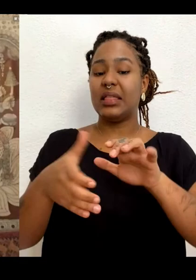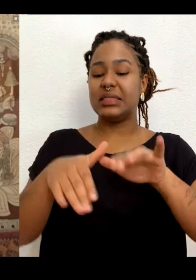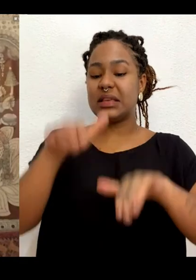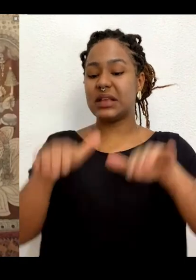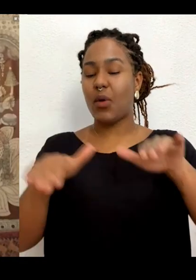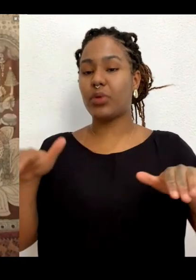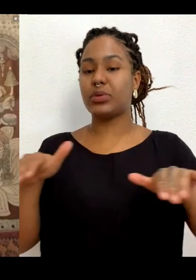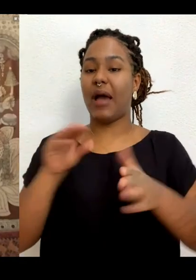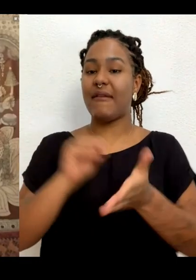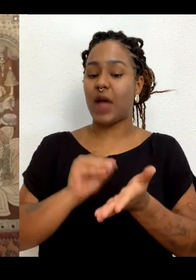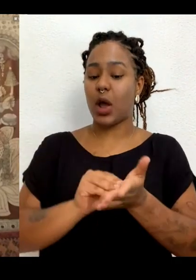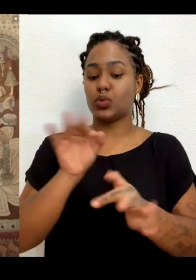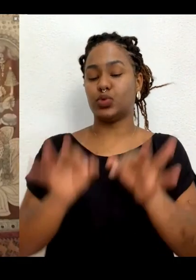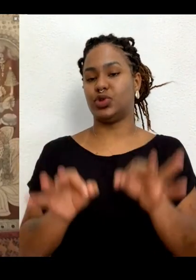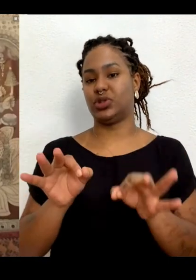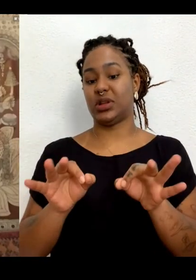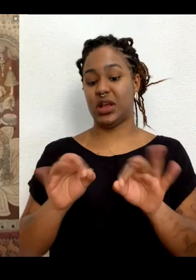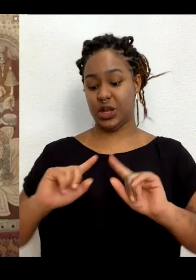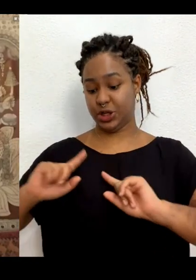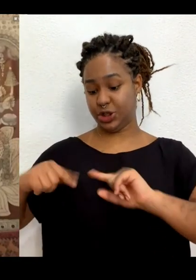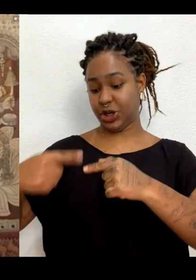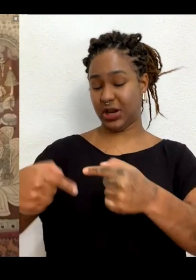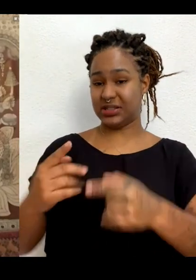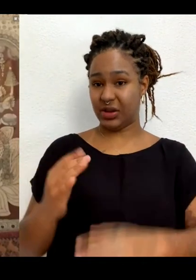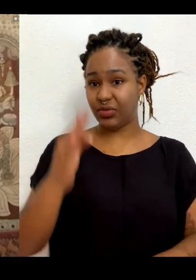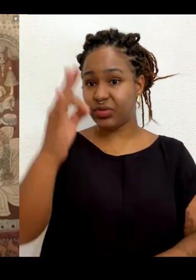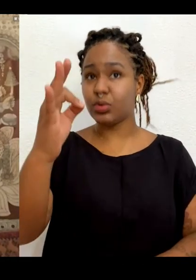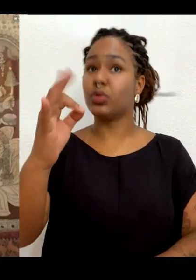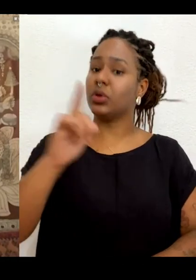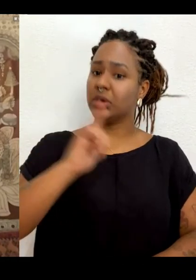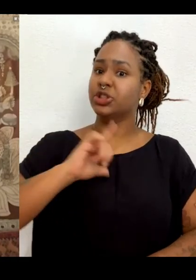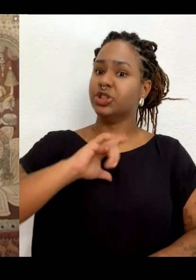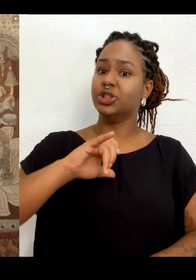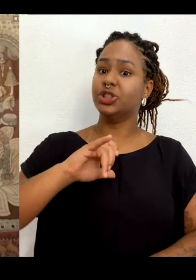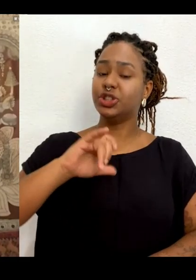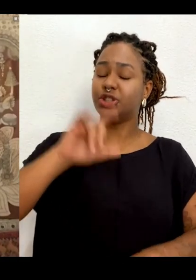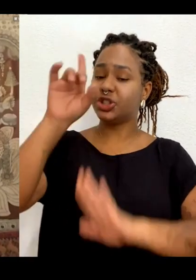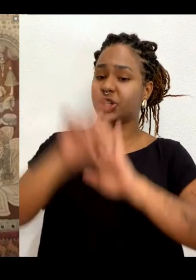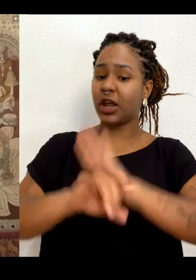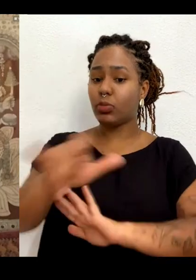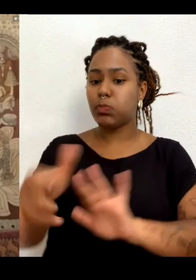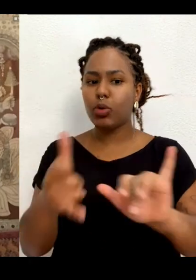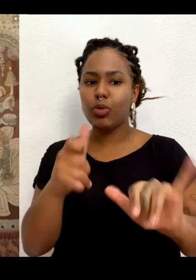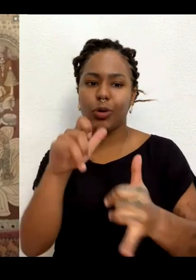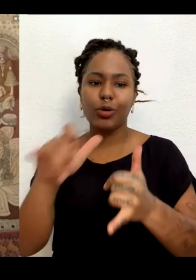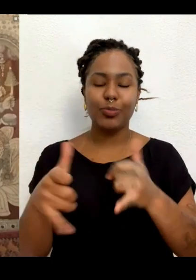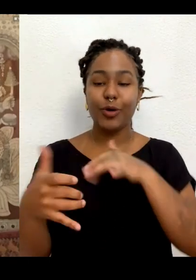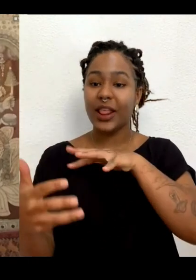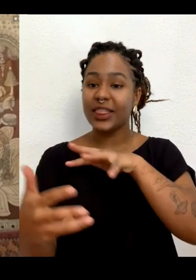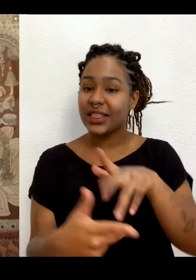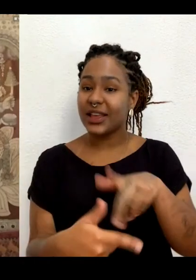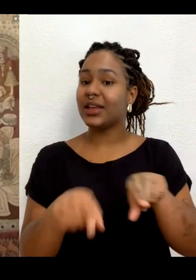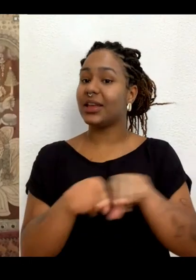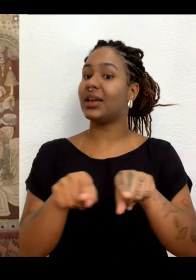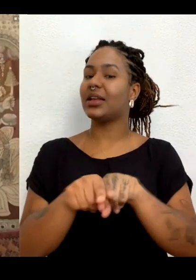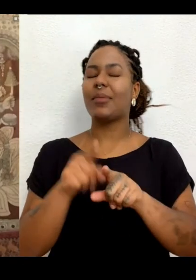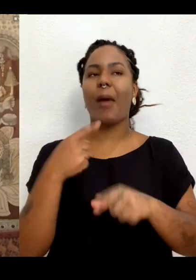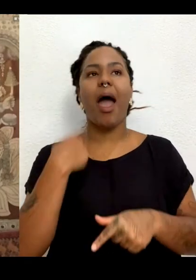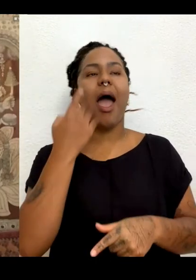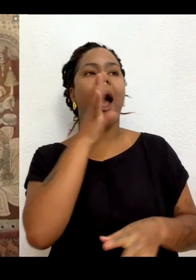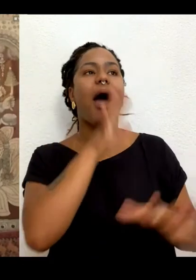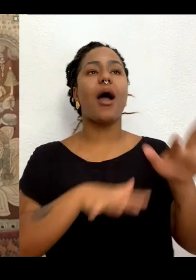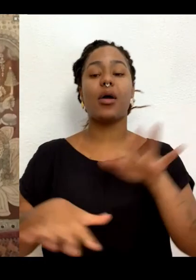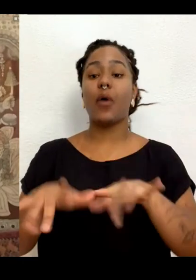enjoy the gifts of the earth present Generations have a duty of Earth care to pass on the kids in their full